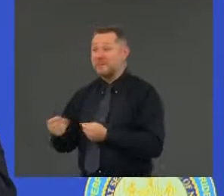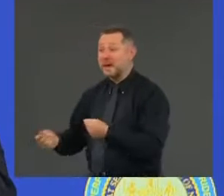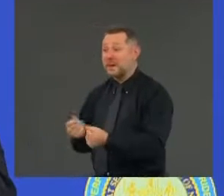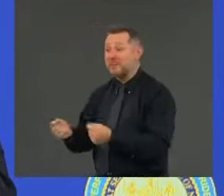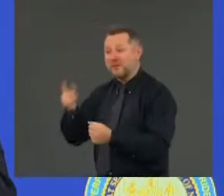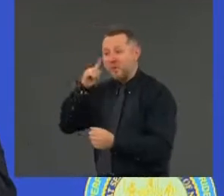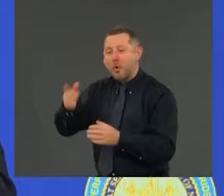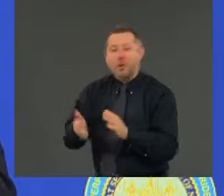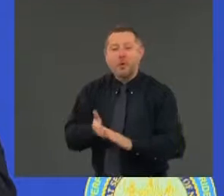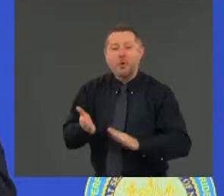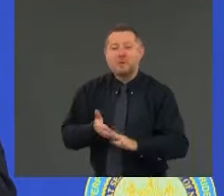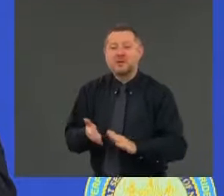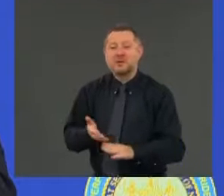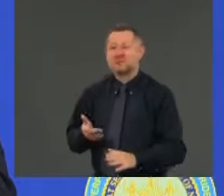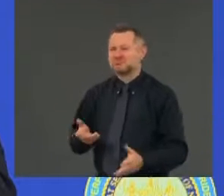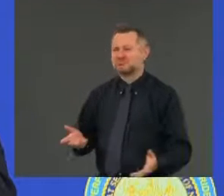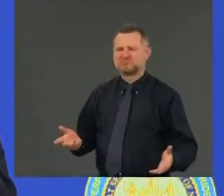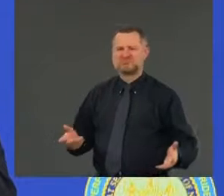is fiscally